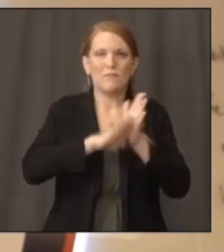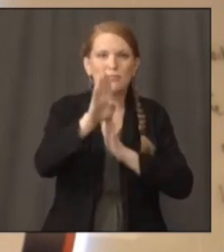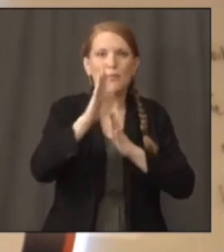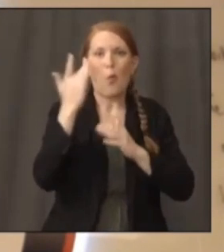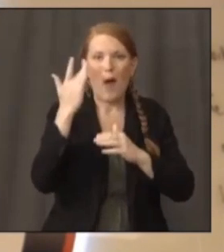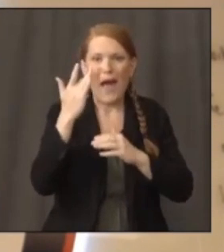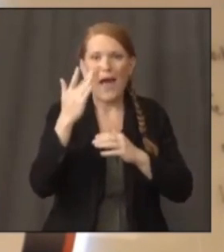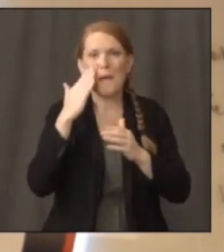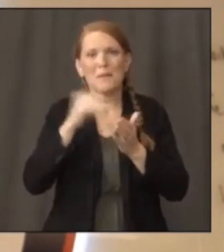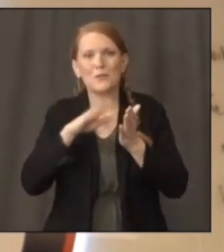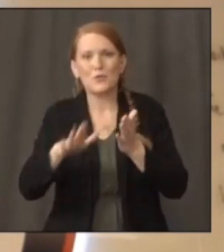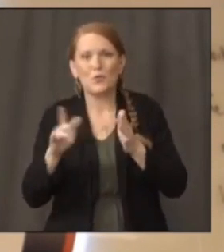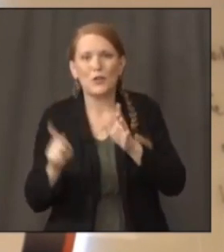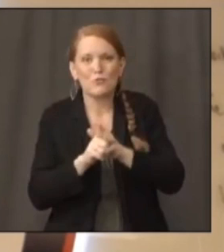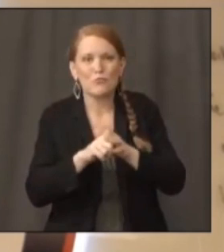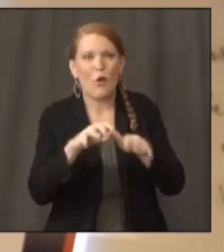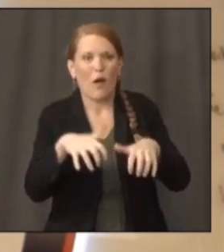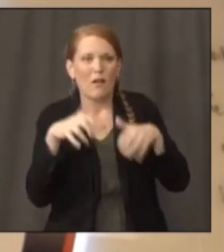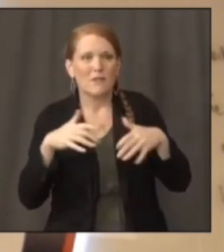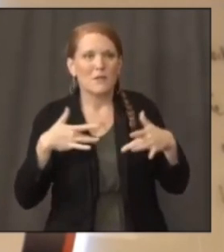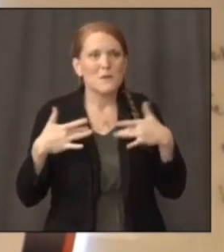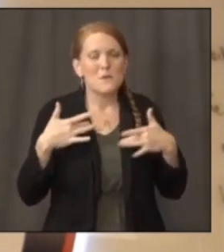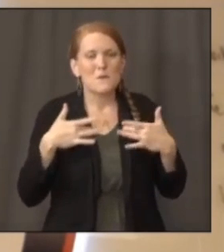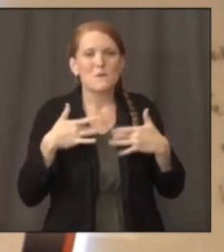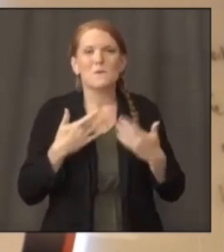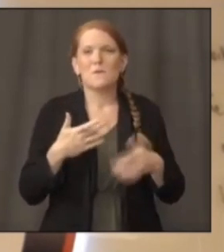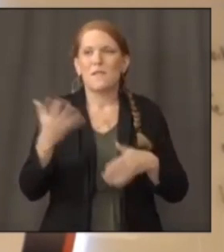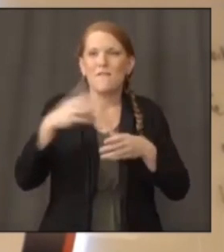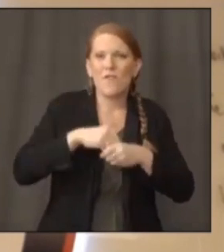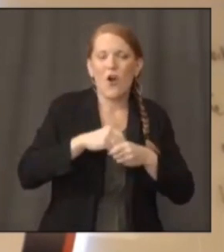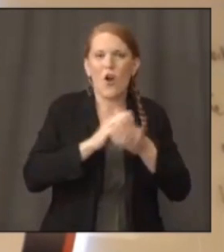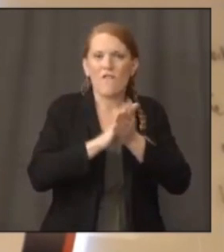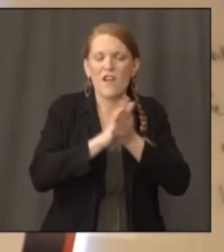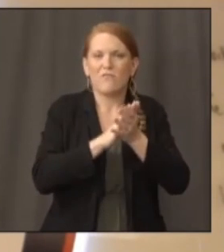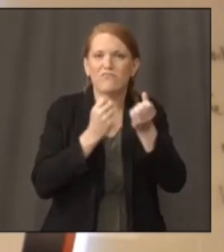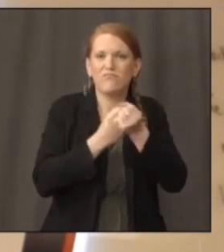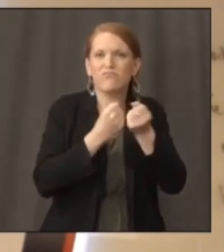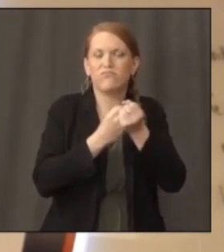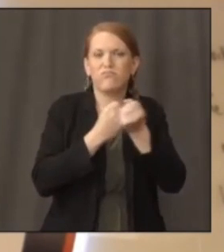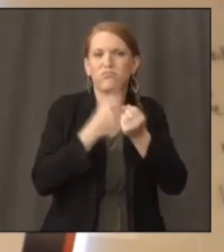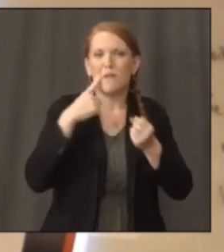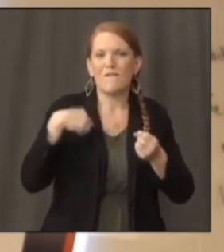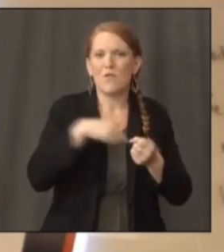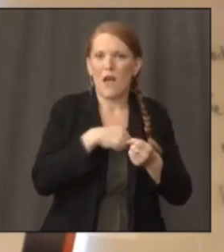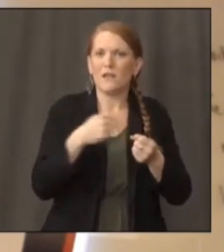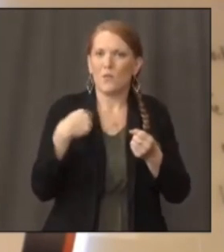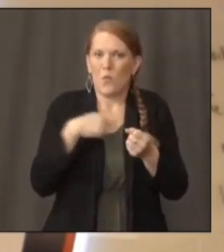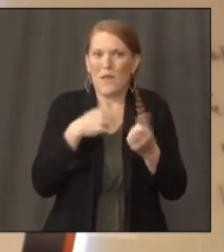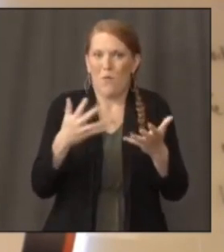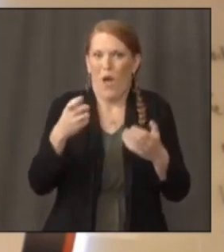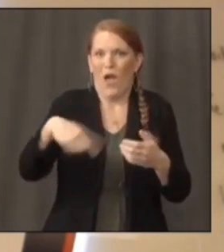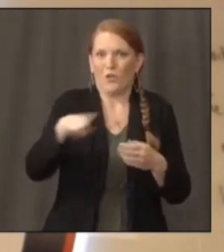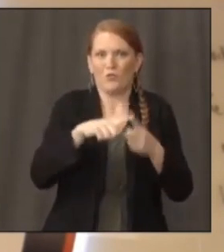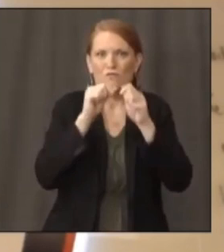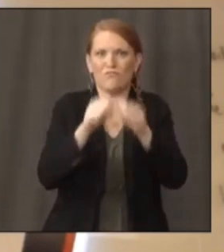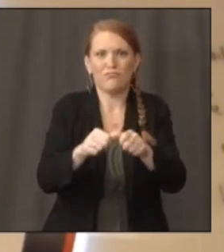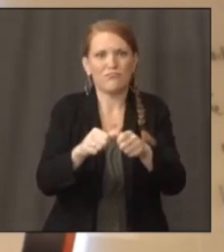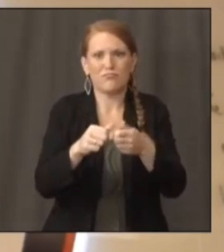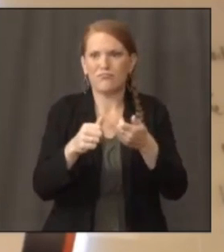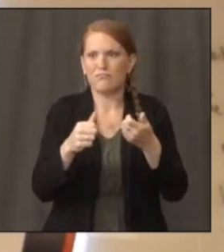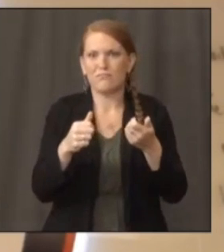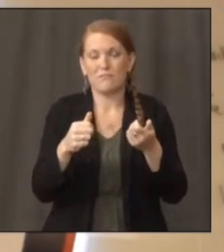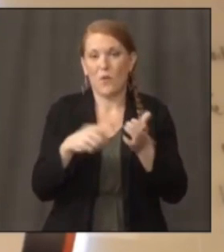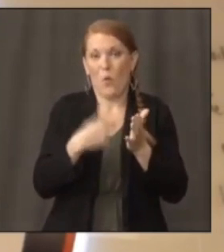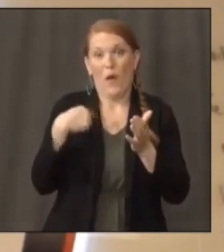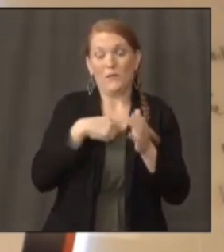and involvement in our program. And we want you to be able to root on your beloved Huskies as soon as